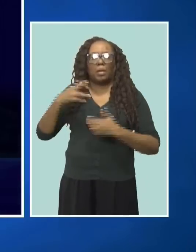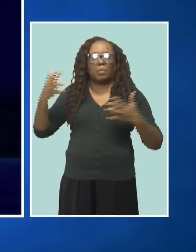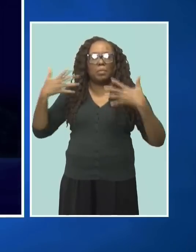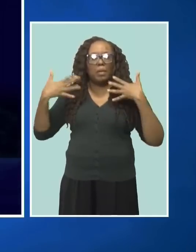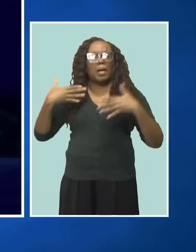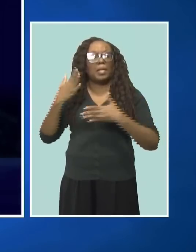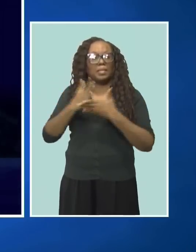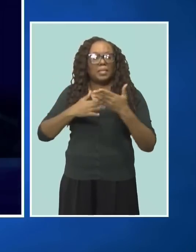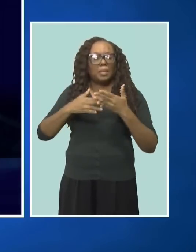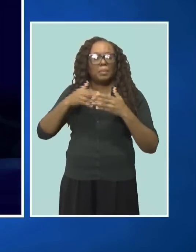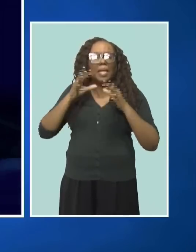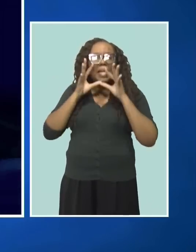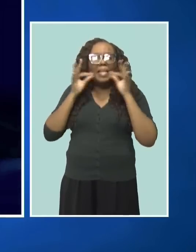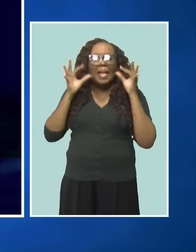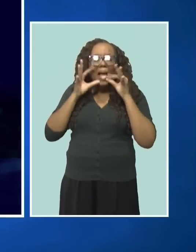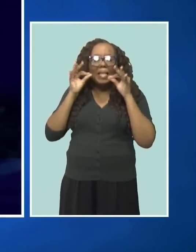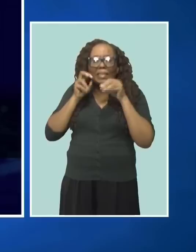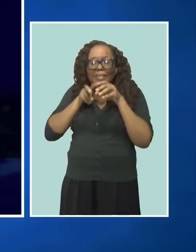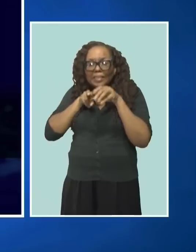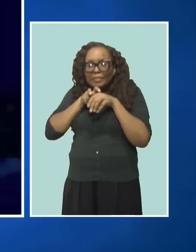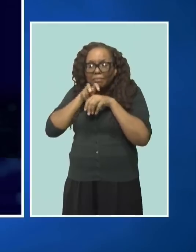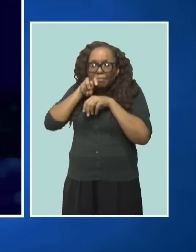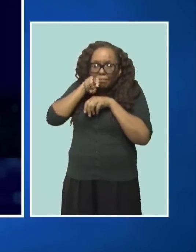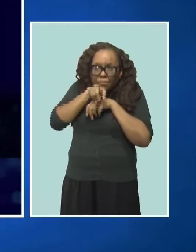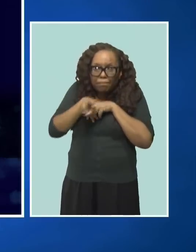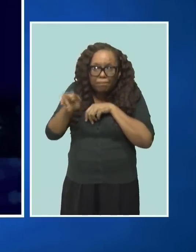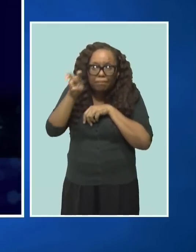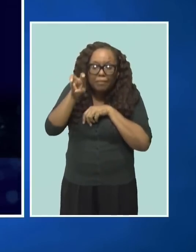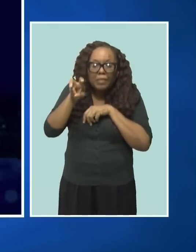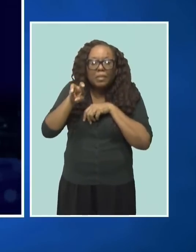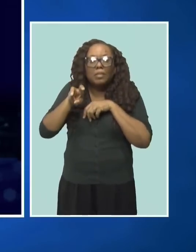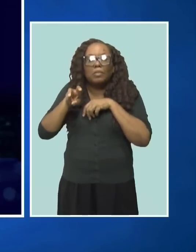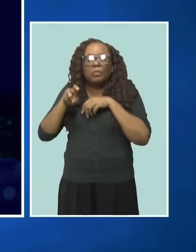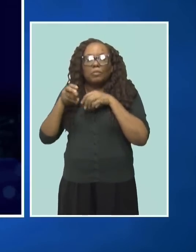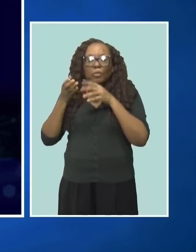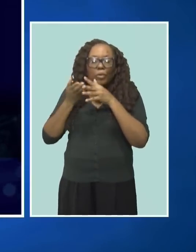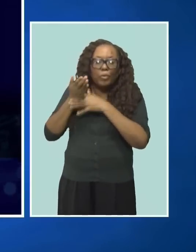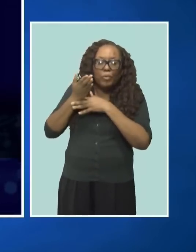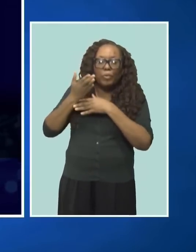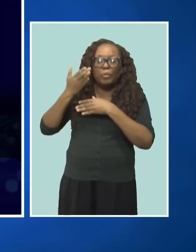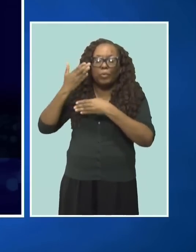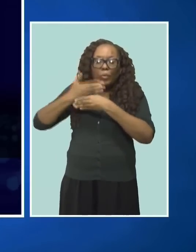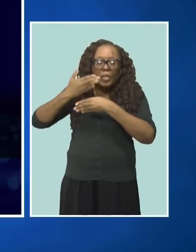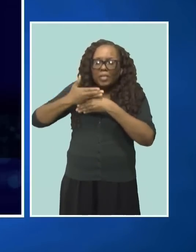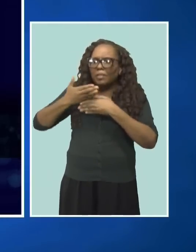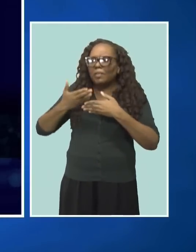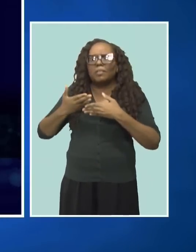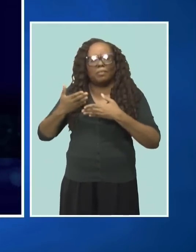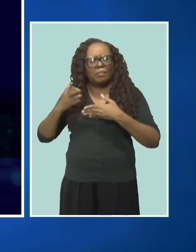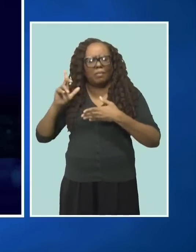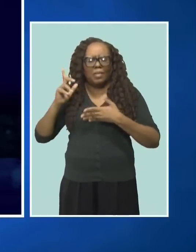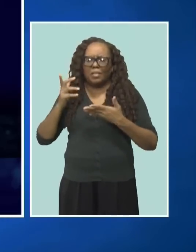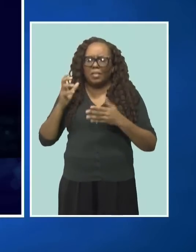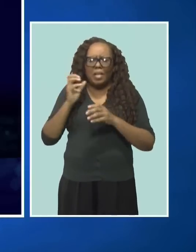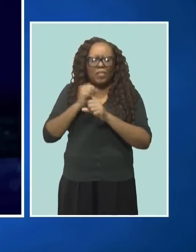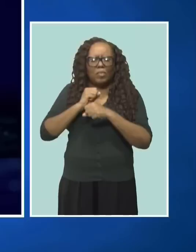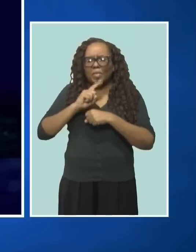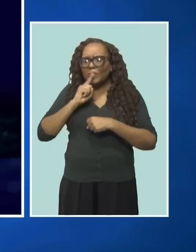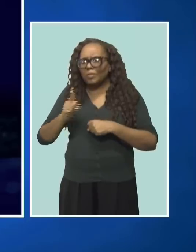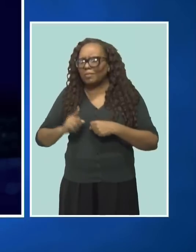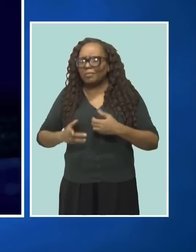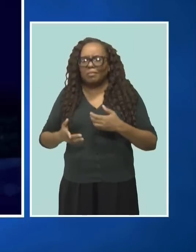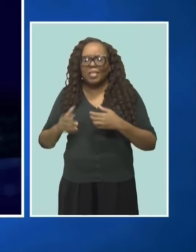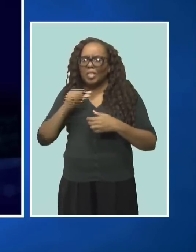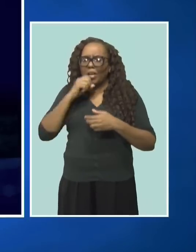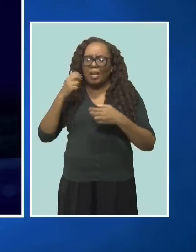the cats, and along with traps to ensure that these animals can be kept under control. The beetle droppings in the